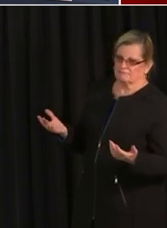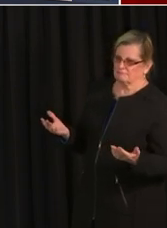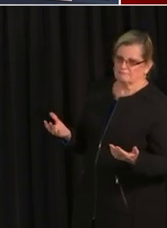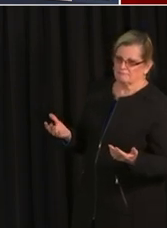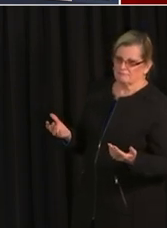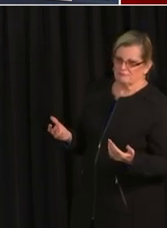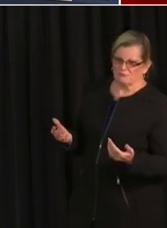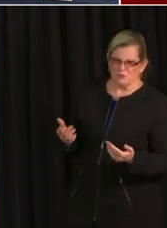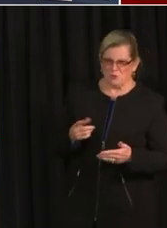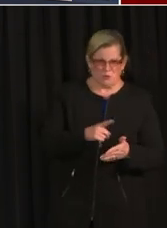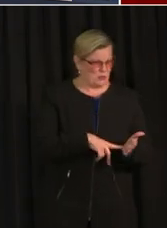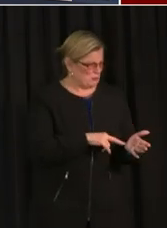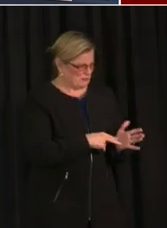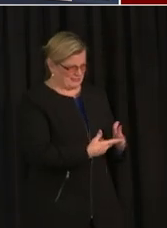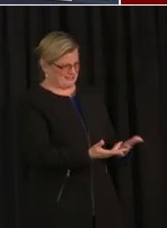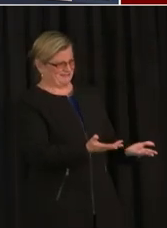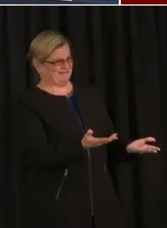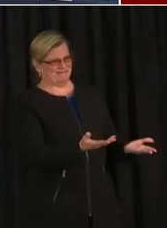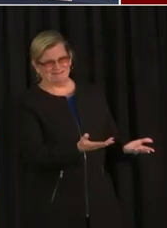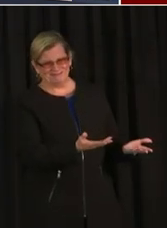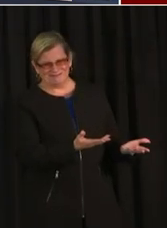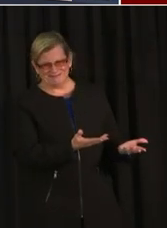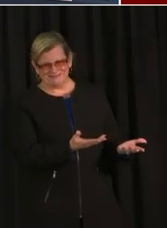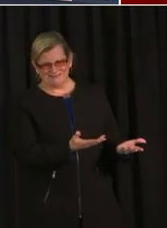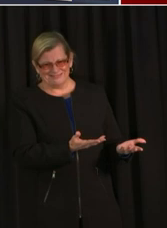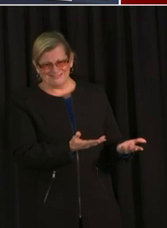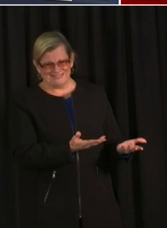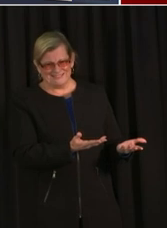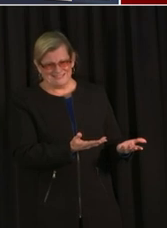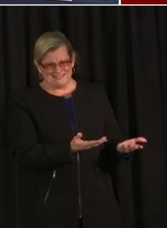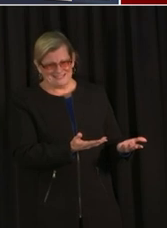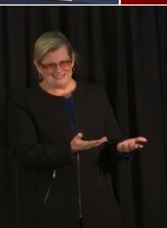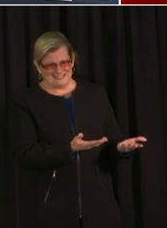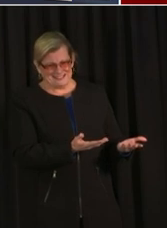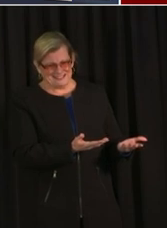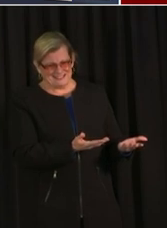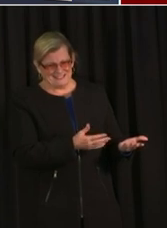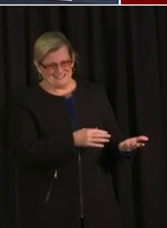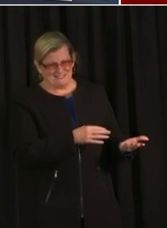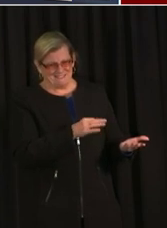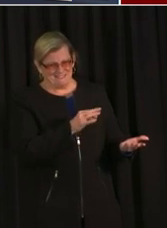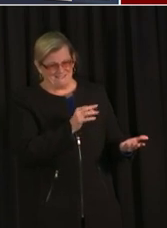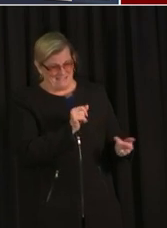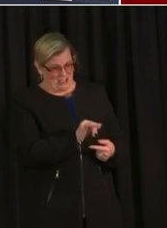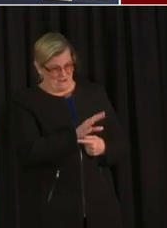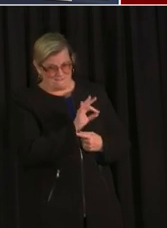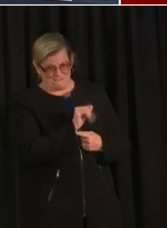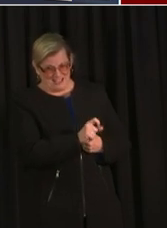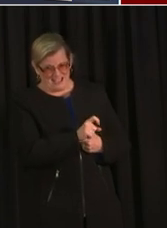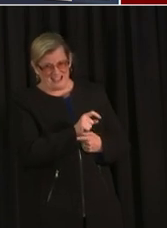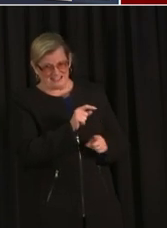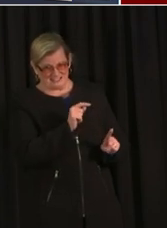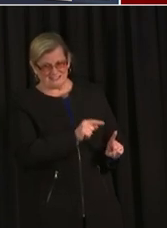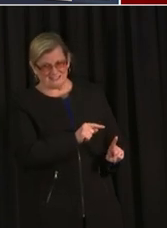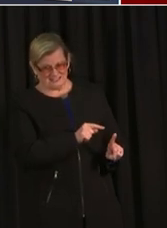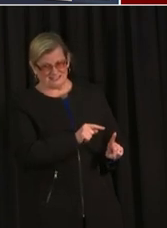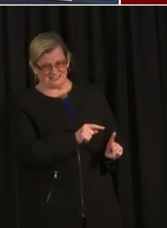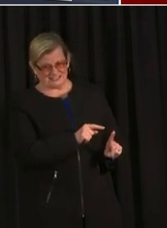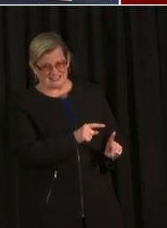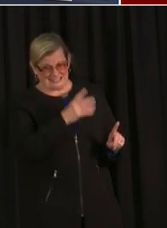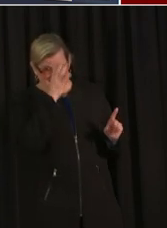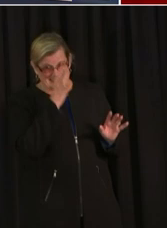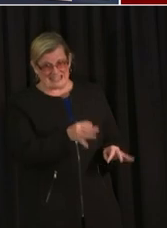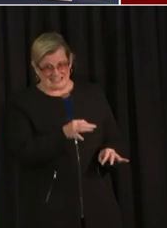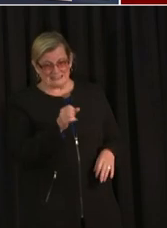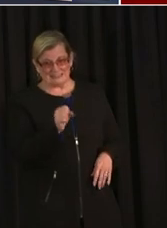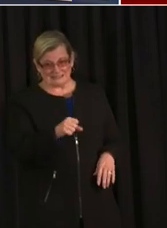So what does that mean? I mean, she said the short answer is yes, that somebody would likely die if the schools reopen. Mark, I